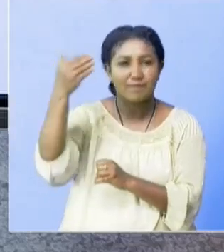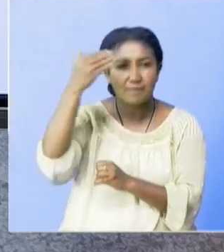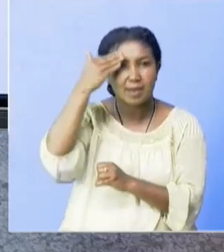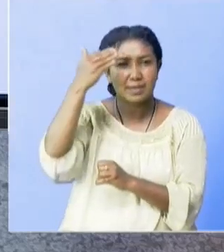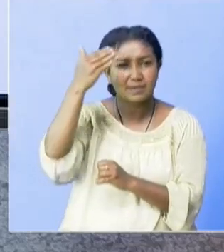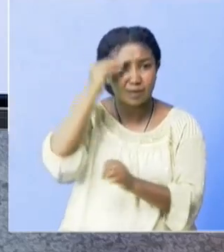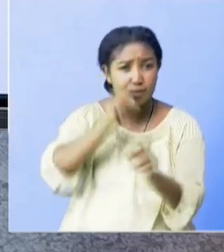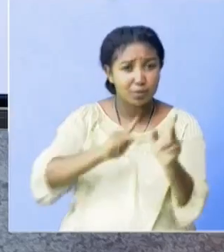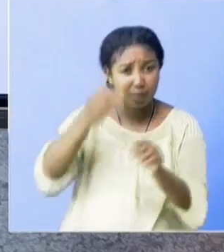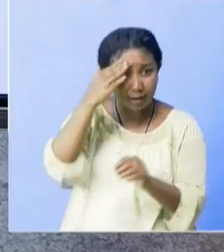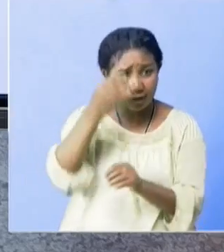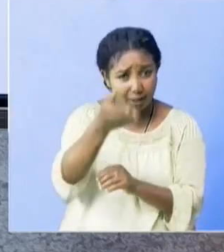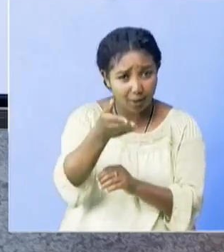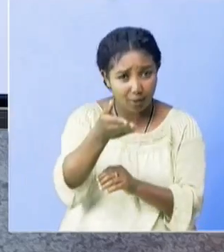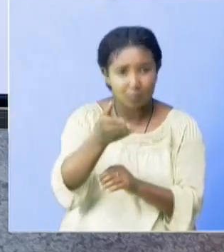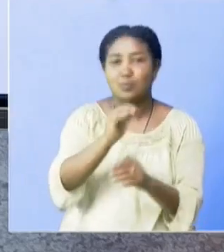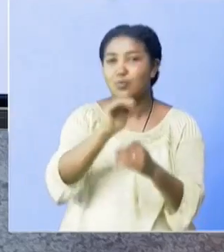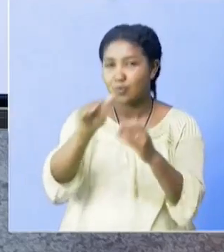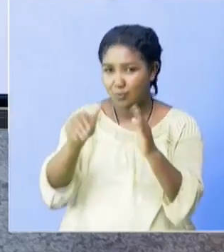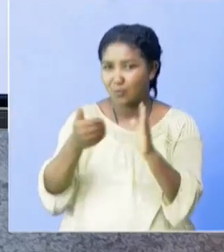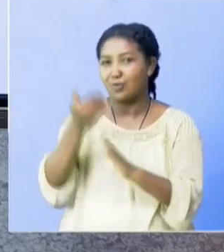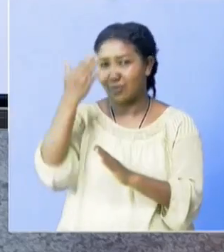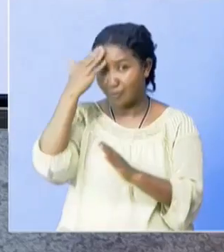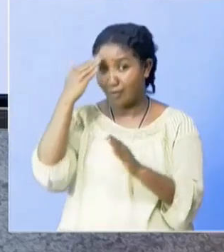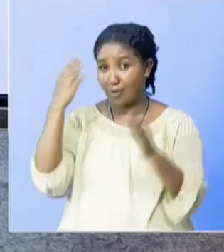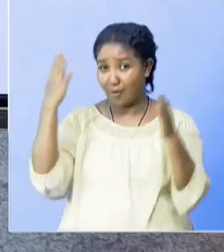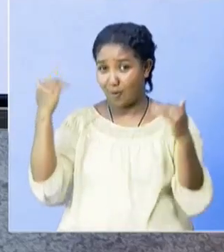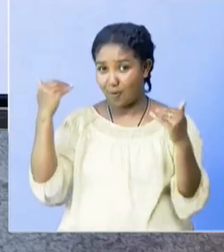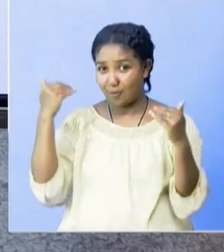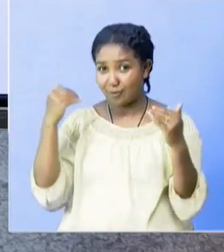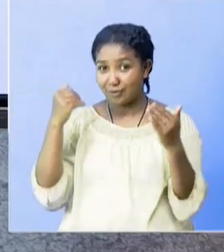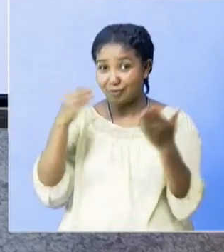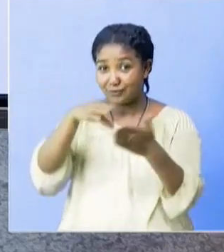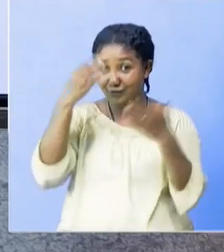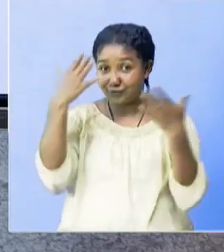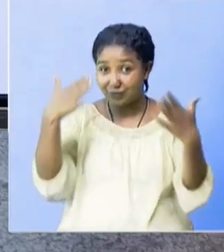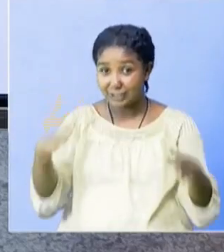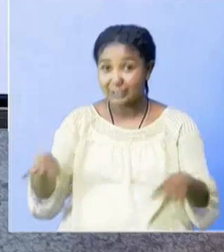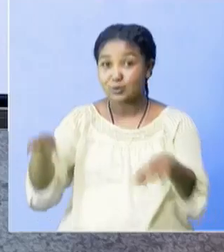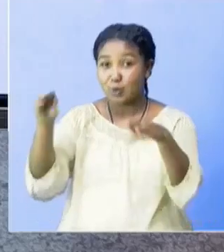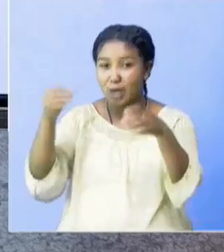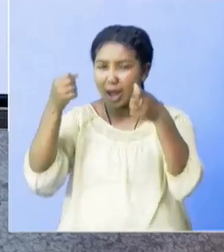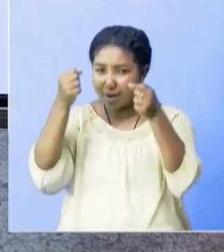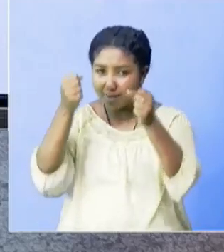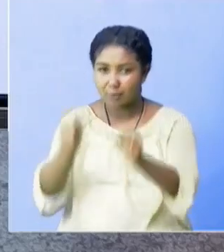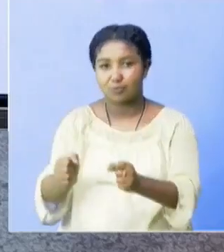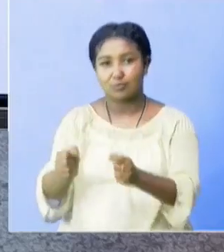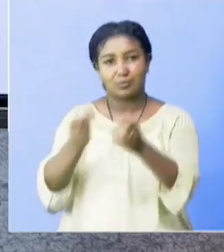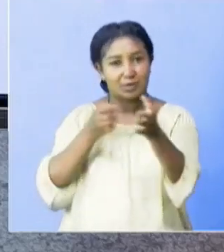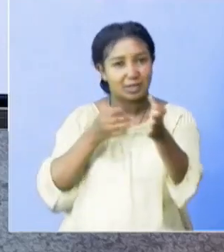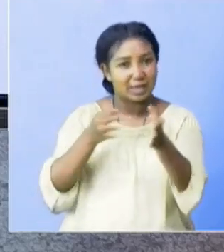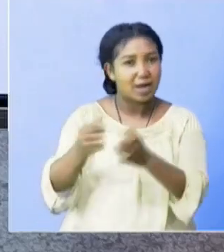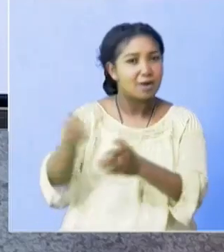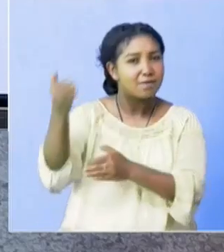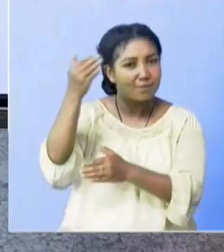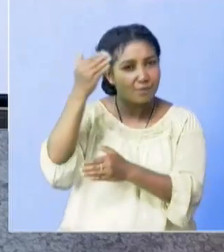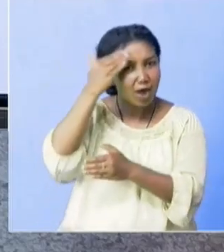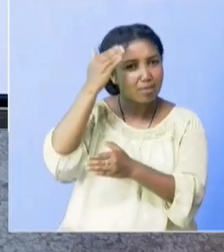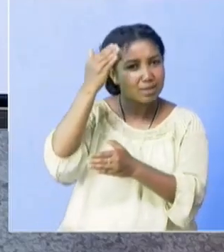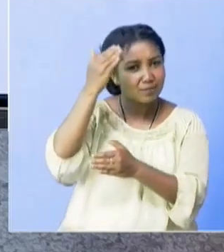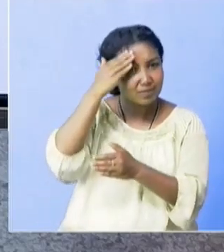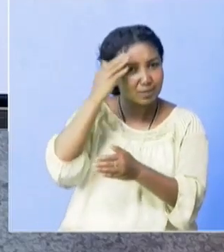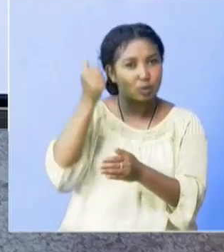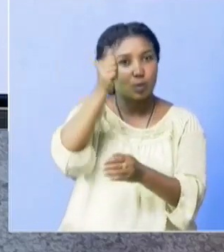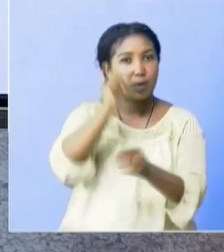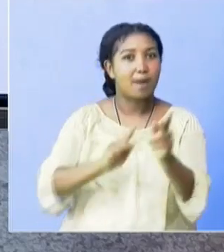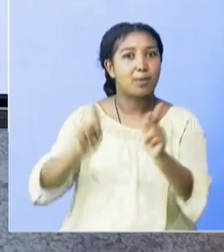famous people? I hope you all know that. After this lesson, student able to tell famous Ethiopian people,